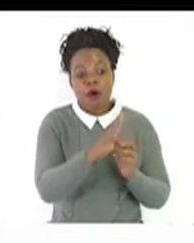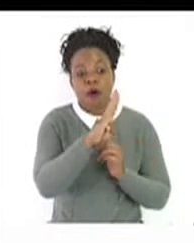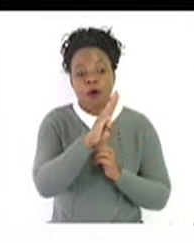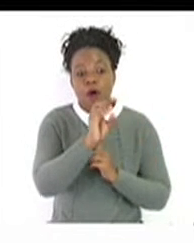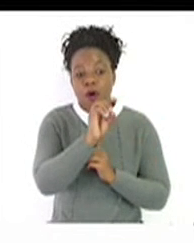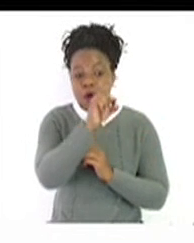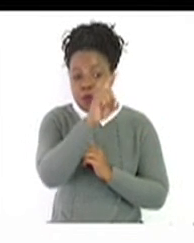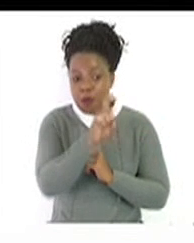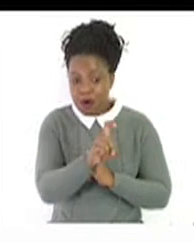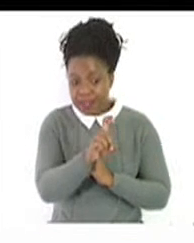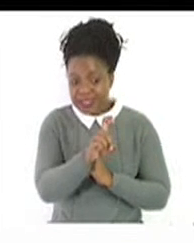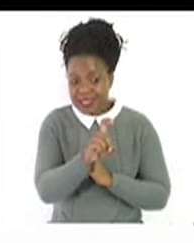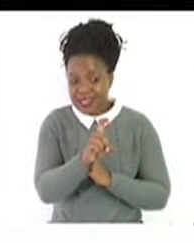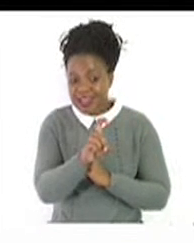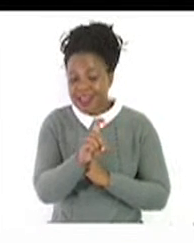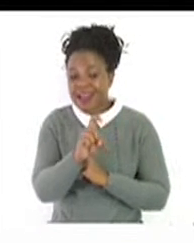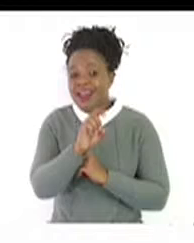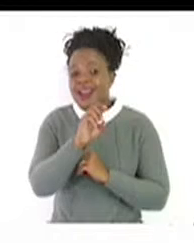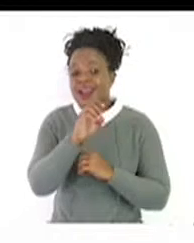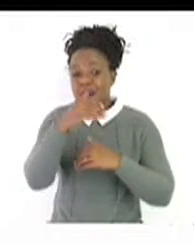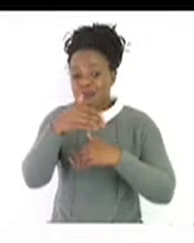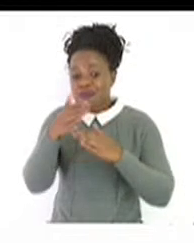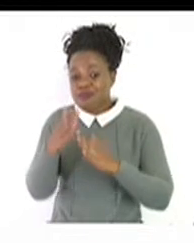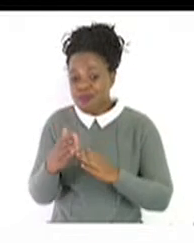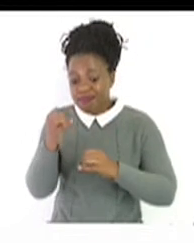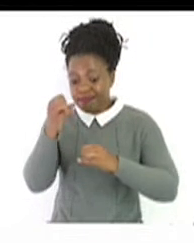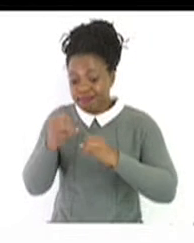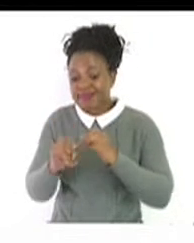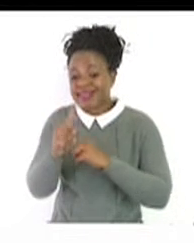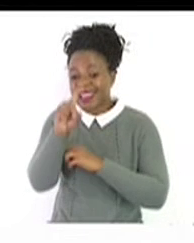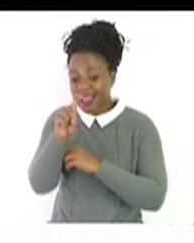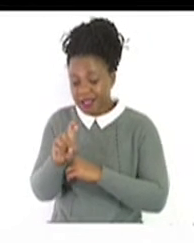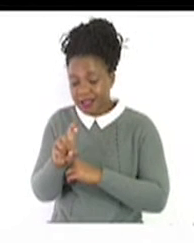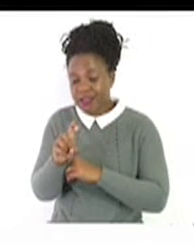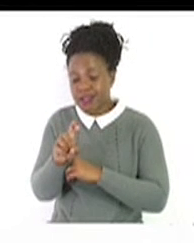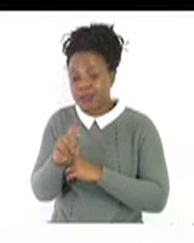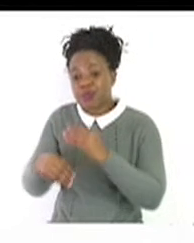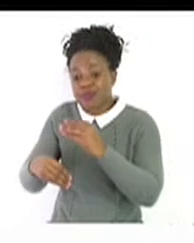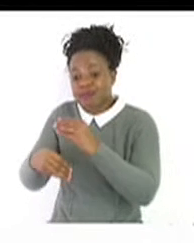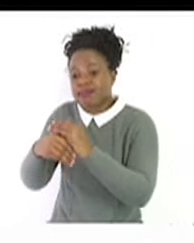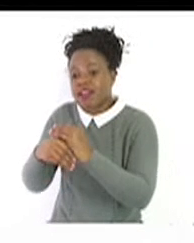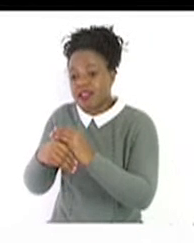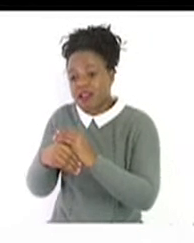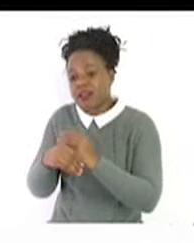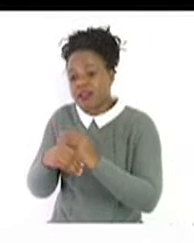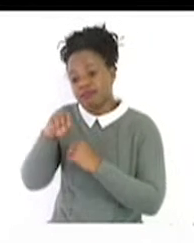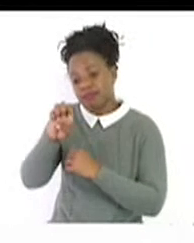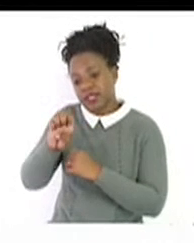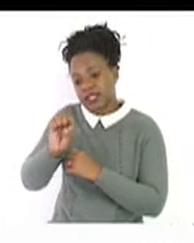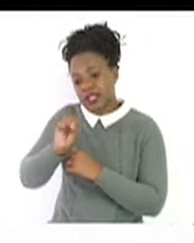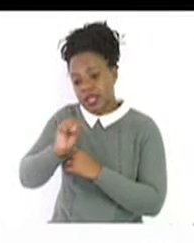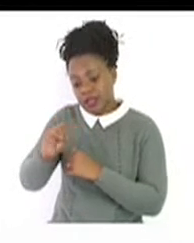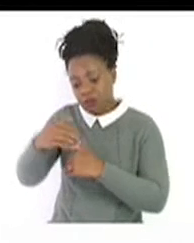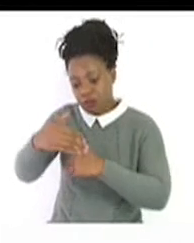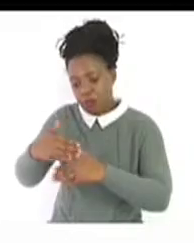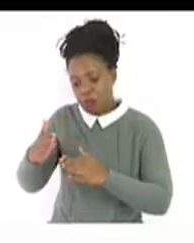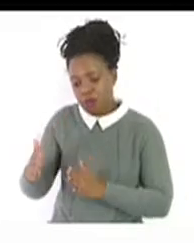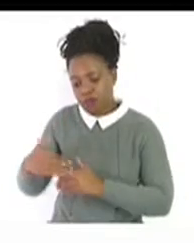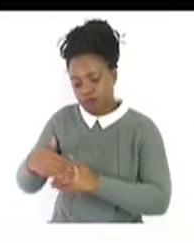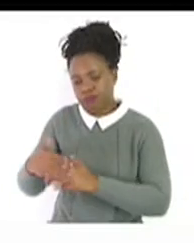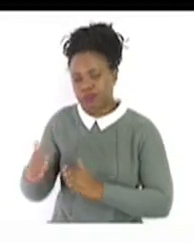is ending with X, we add ES for it to become boxes.